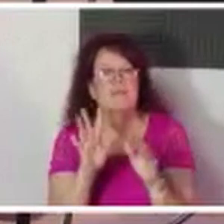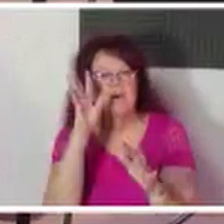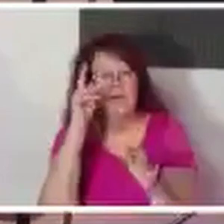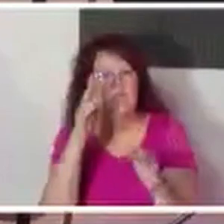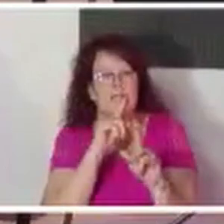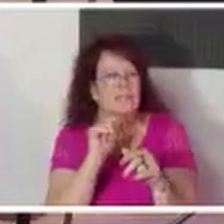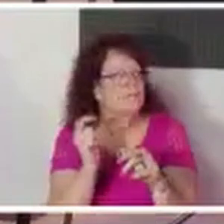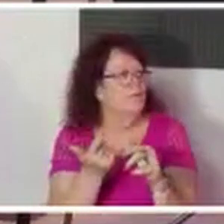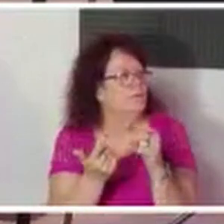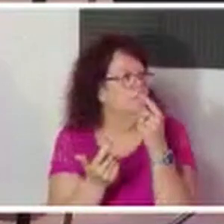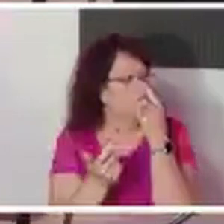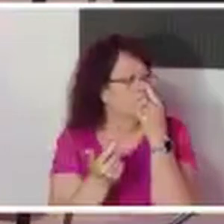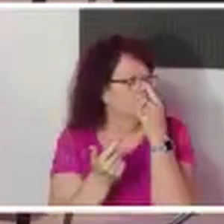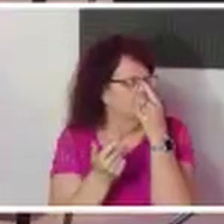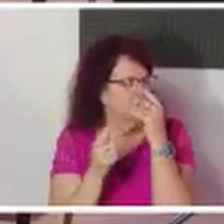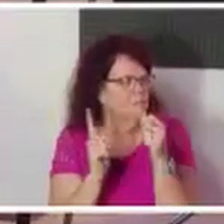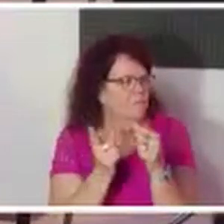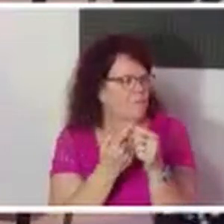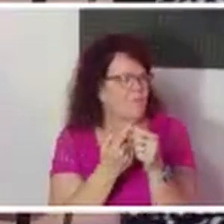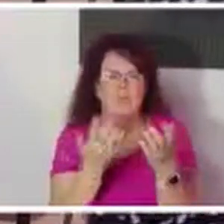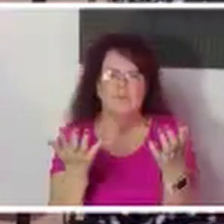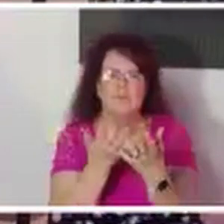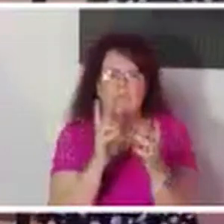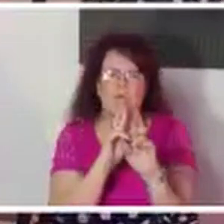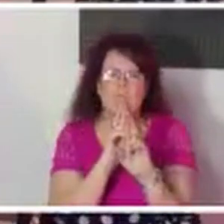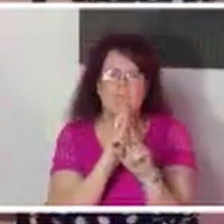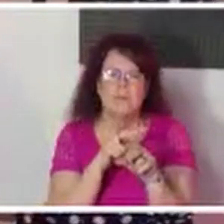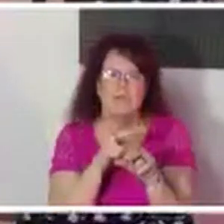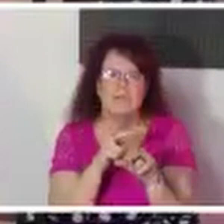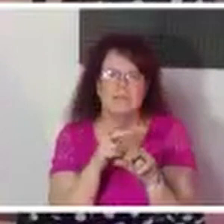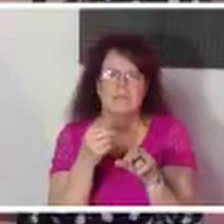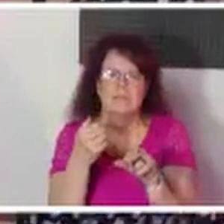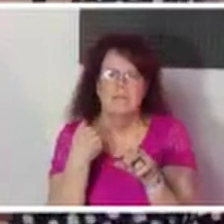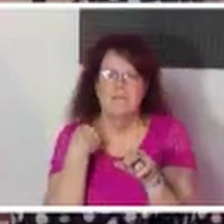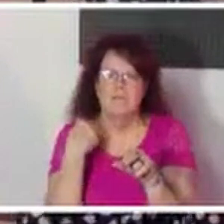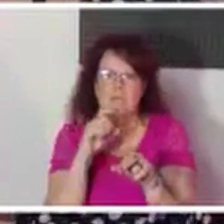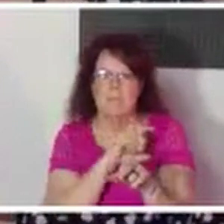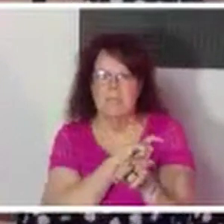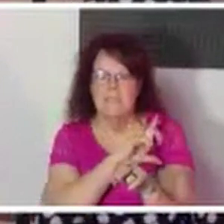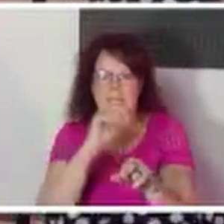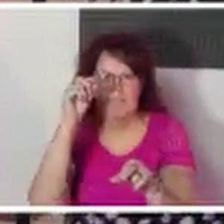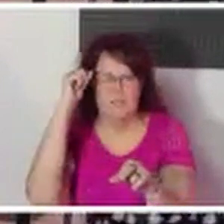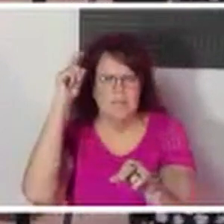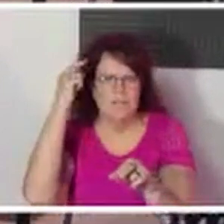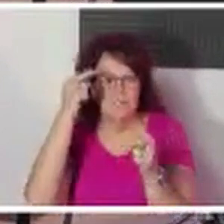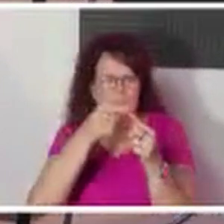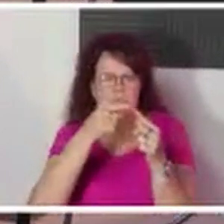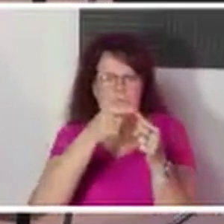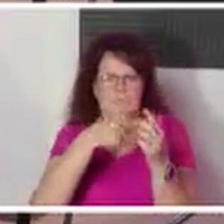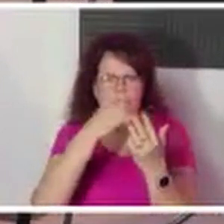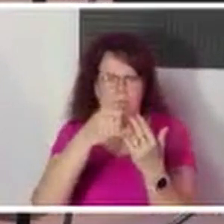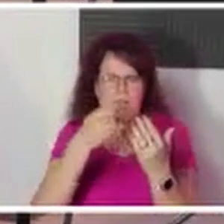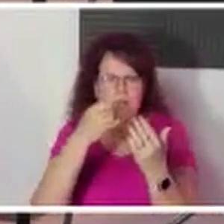answer them. The first was, what response has there been from police and government to the Bail Project's